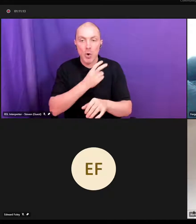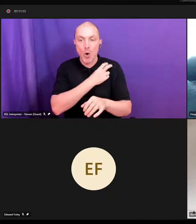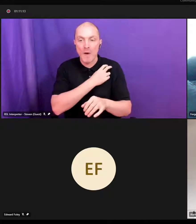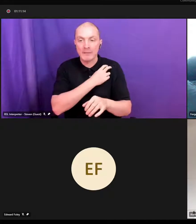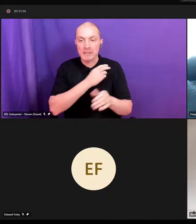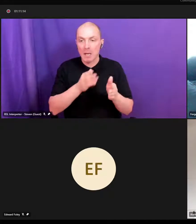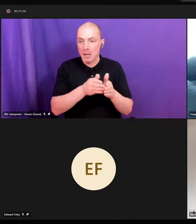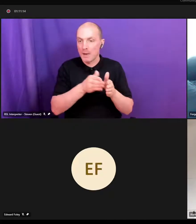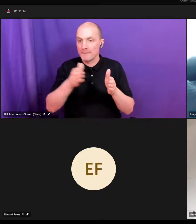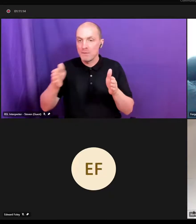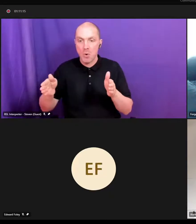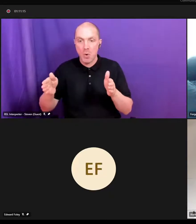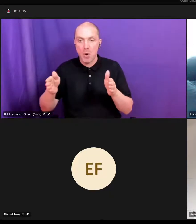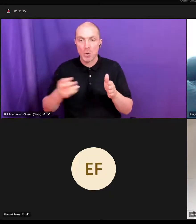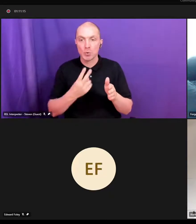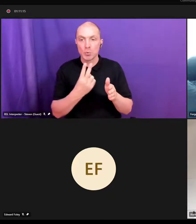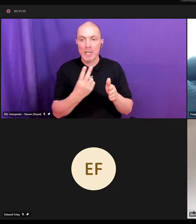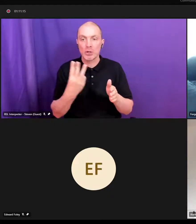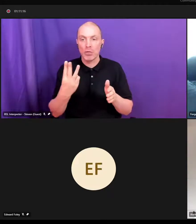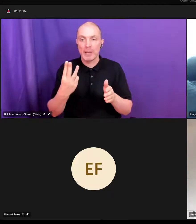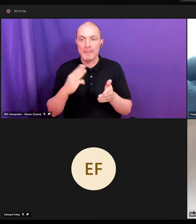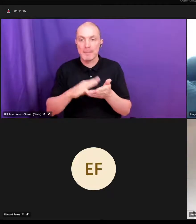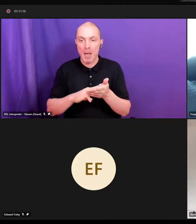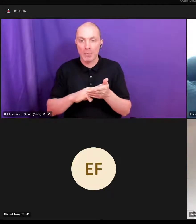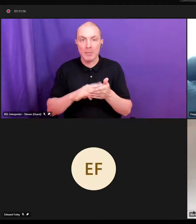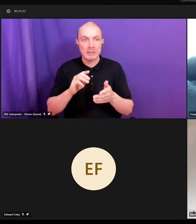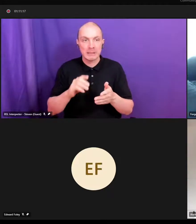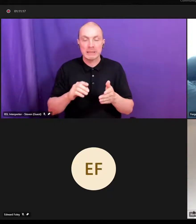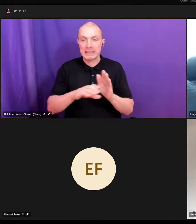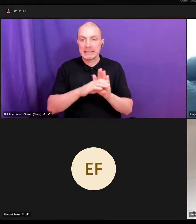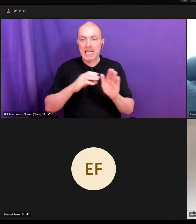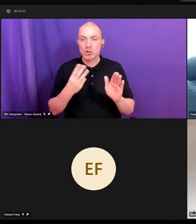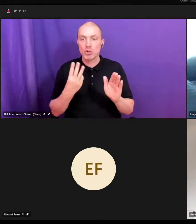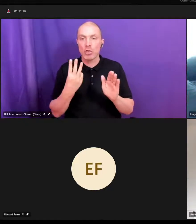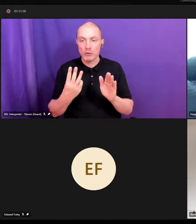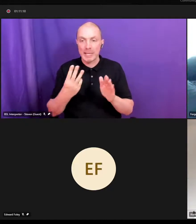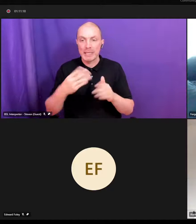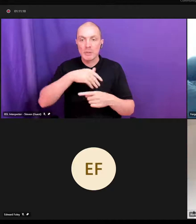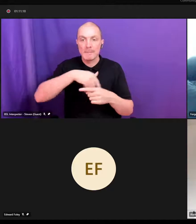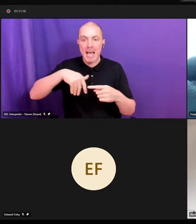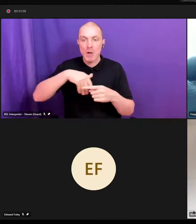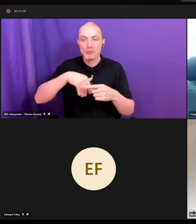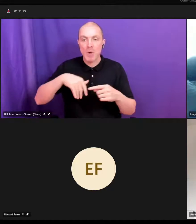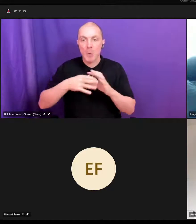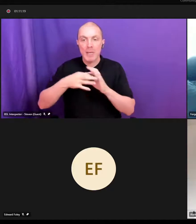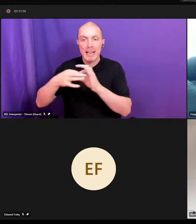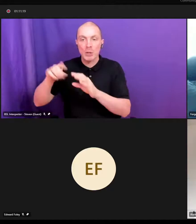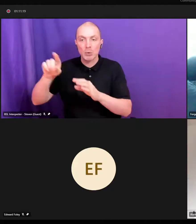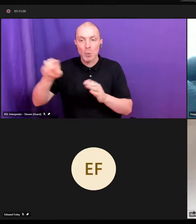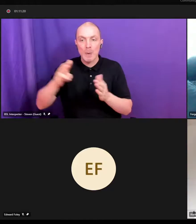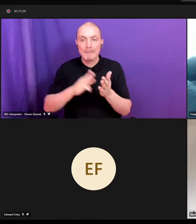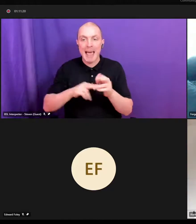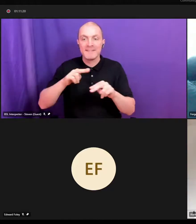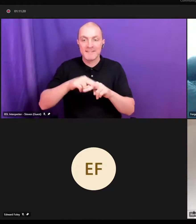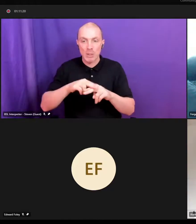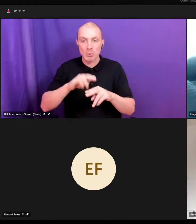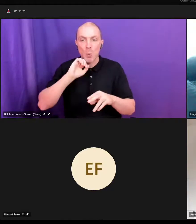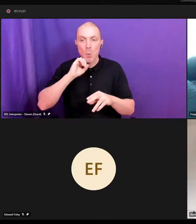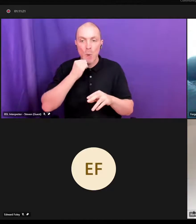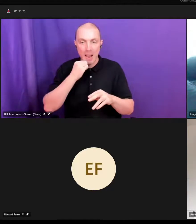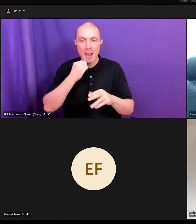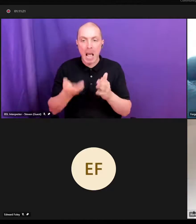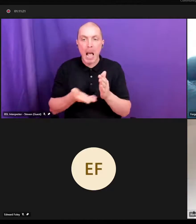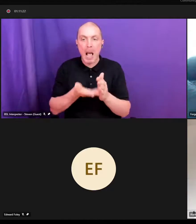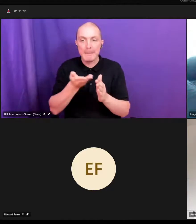months. Section 3 of the report provides background, and with the Scottish Government made a manifesto commitment to renew play parks across Scotland and